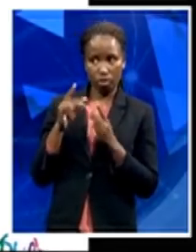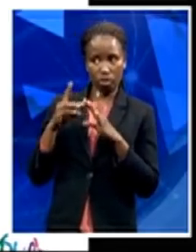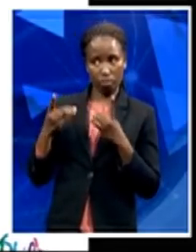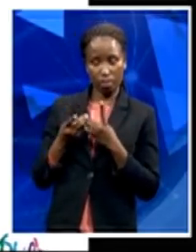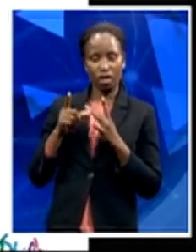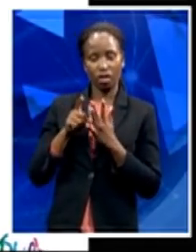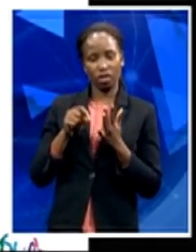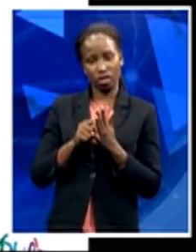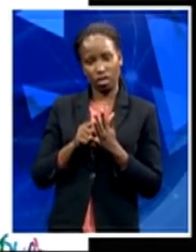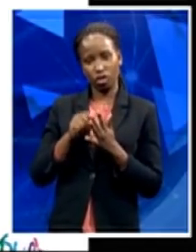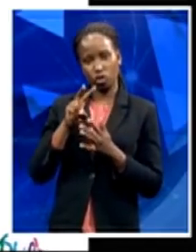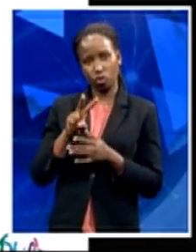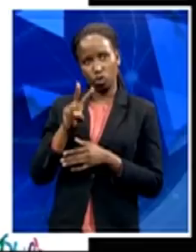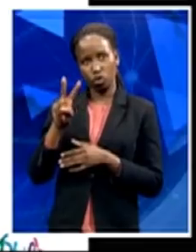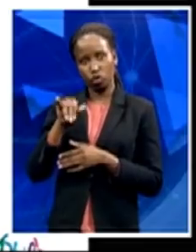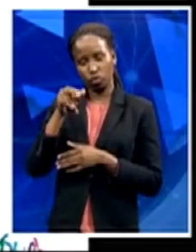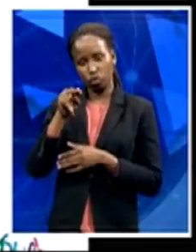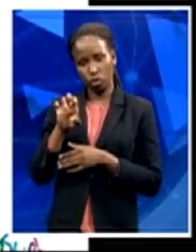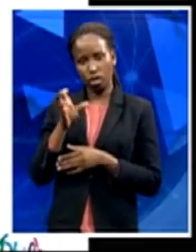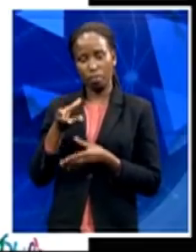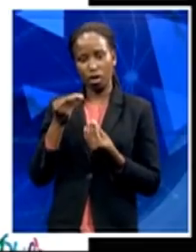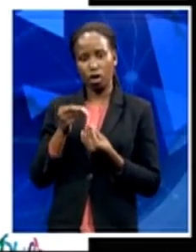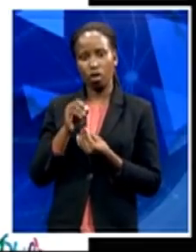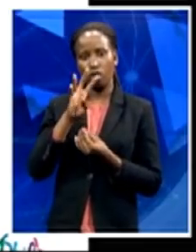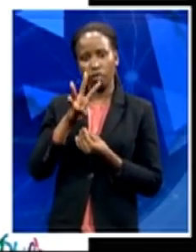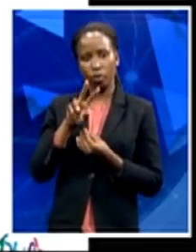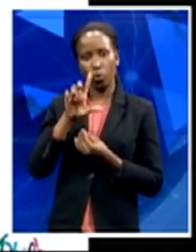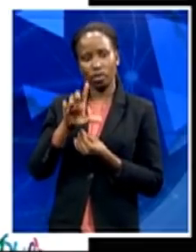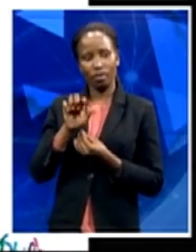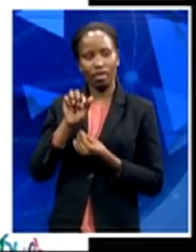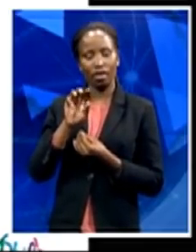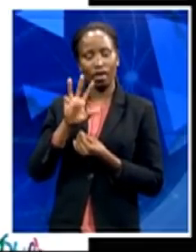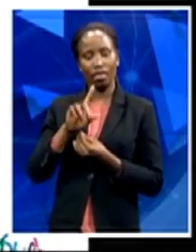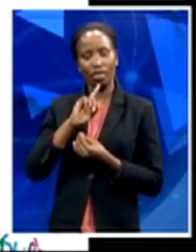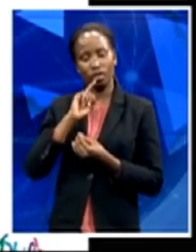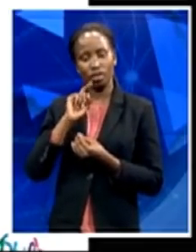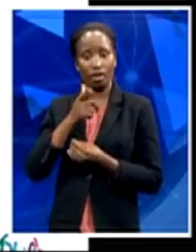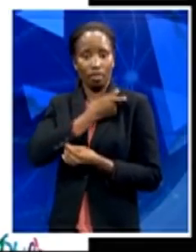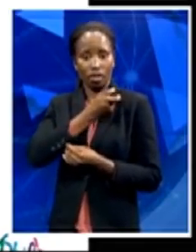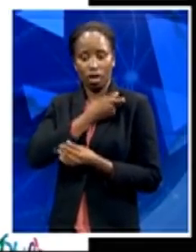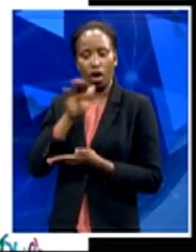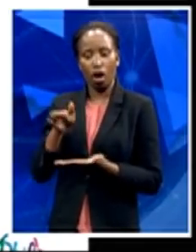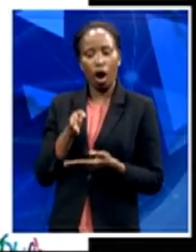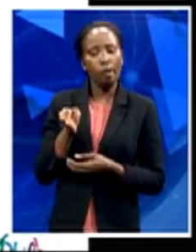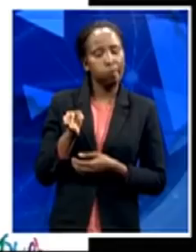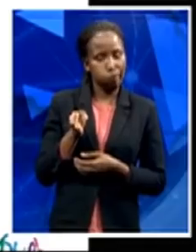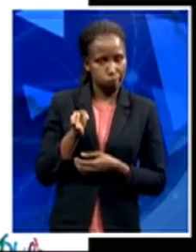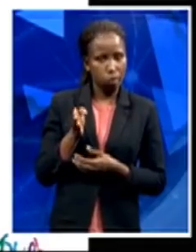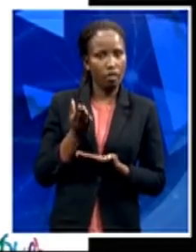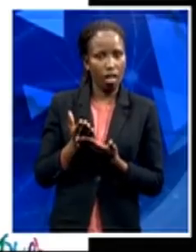got 479,000 vaccines that were available and that could be made available to South